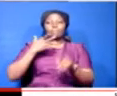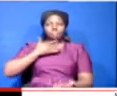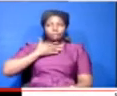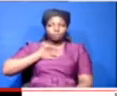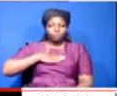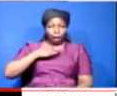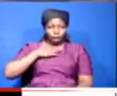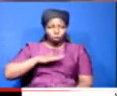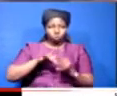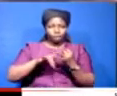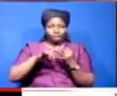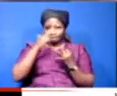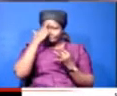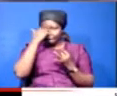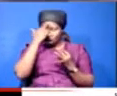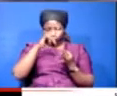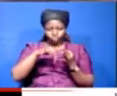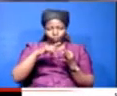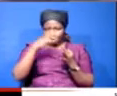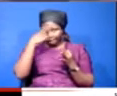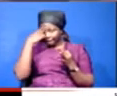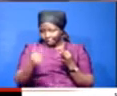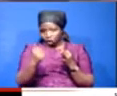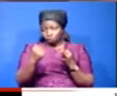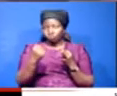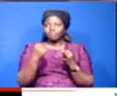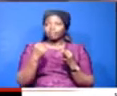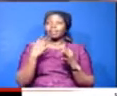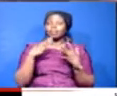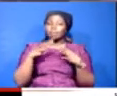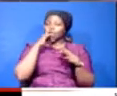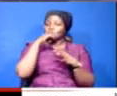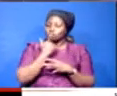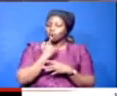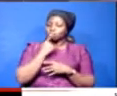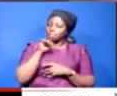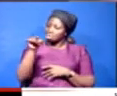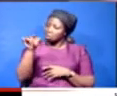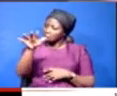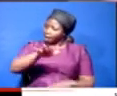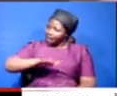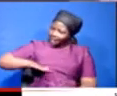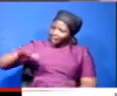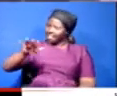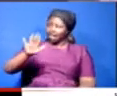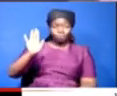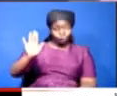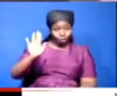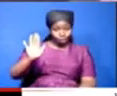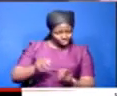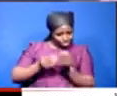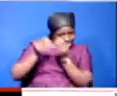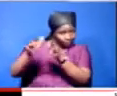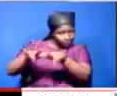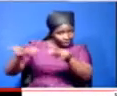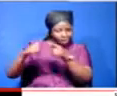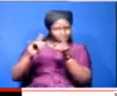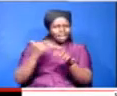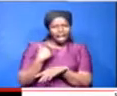ya Narok na Kajiado, ambao wanaambiwa hii area hii yote ni yenu, lakini hawana document yoyote